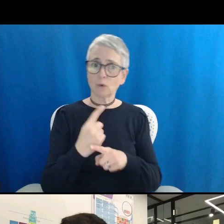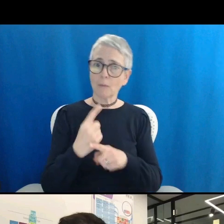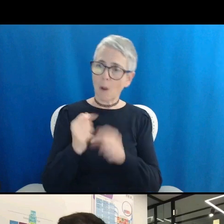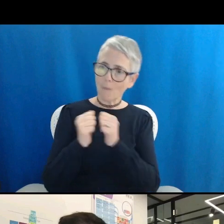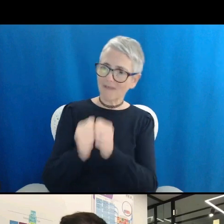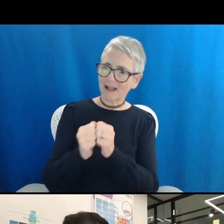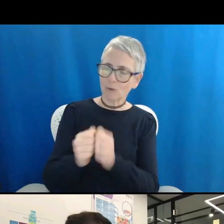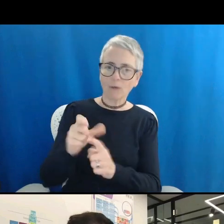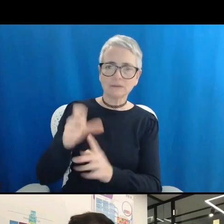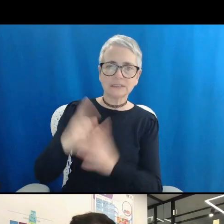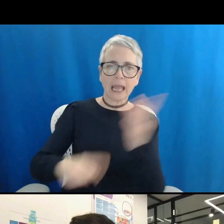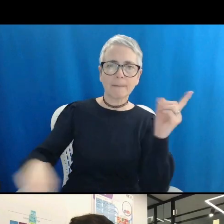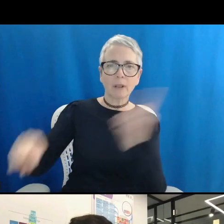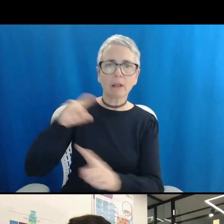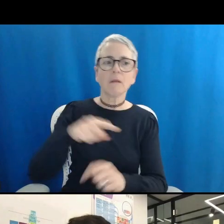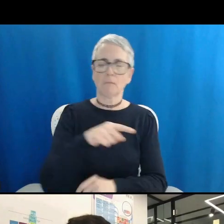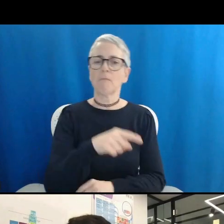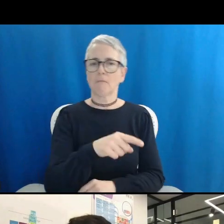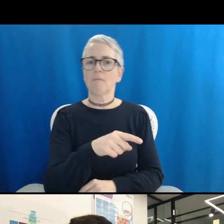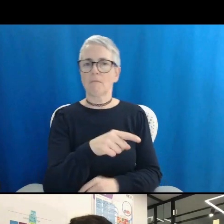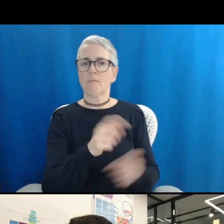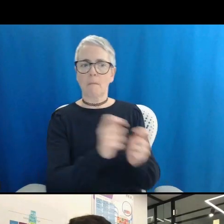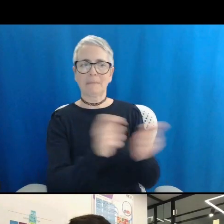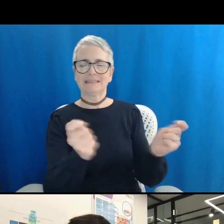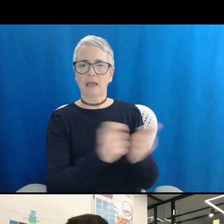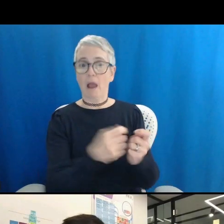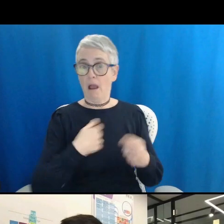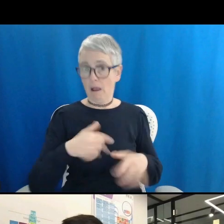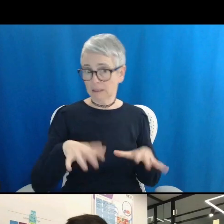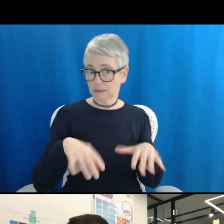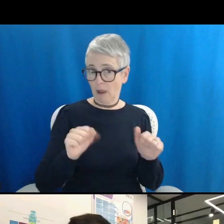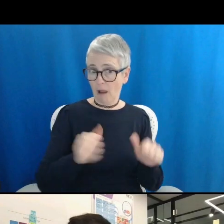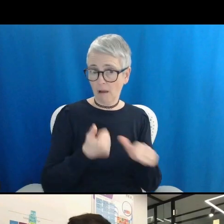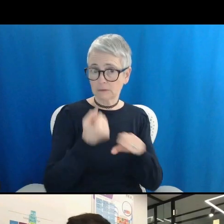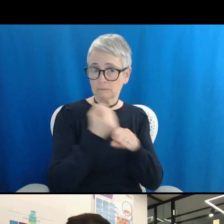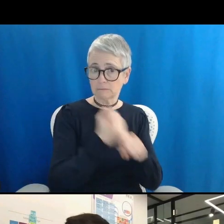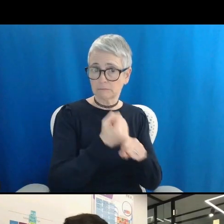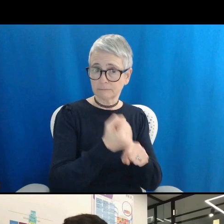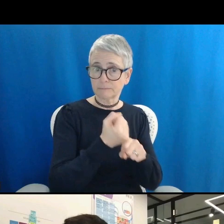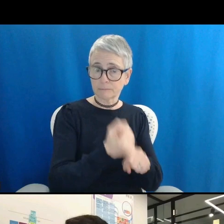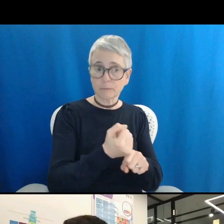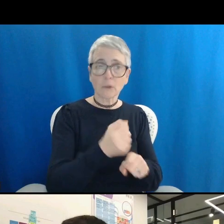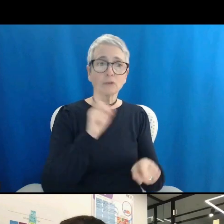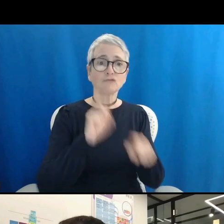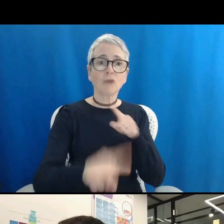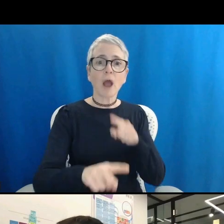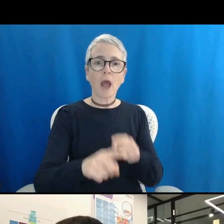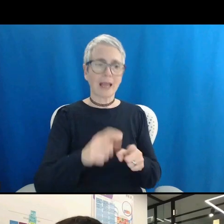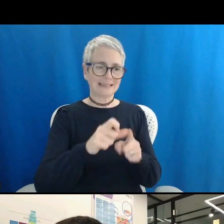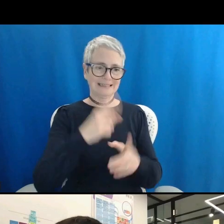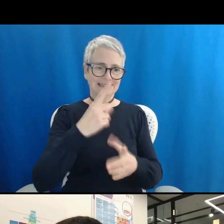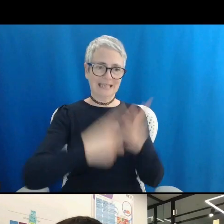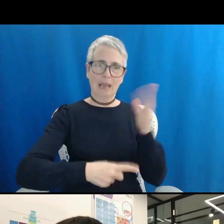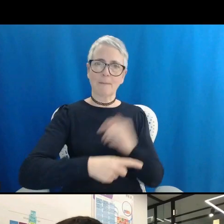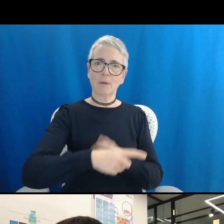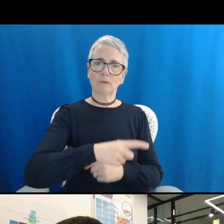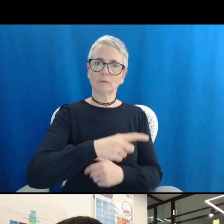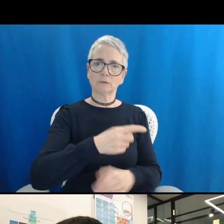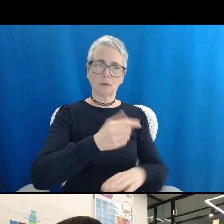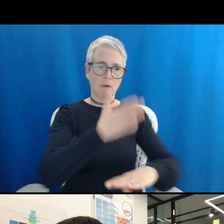I implemented a campaign that abolished all disabled car parking charges